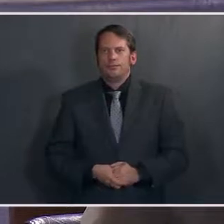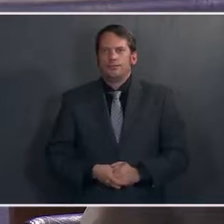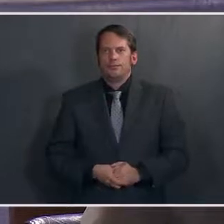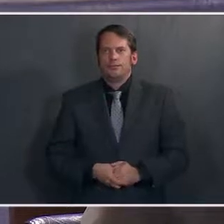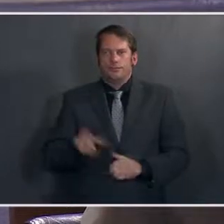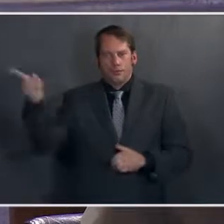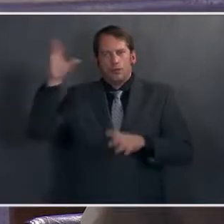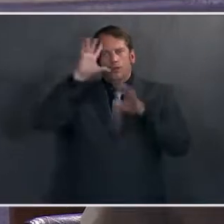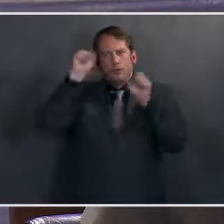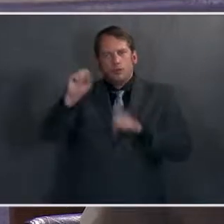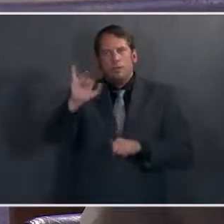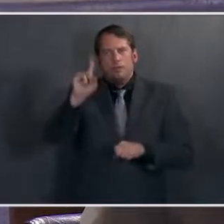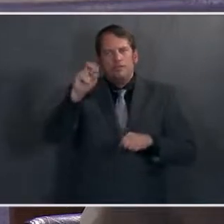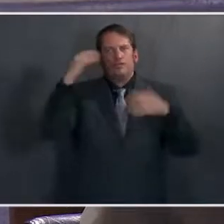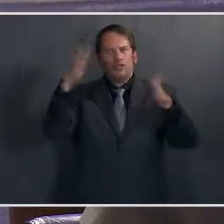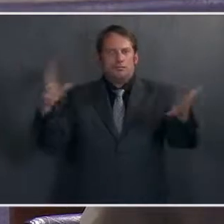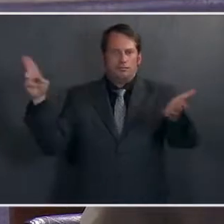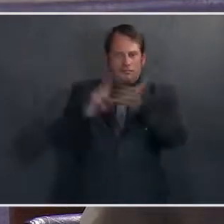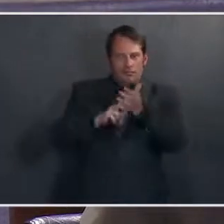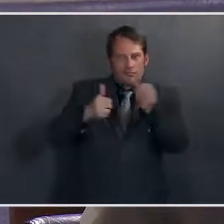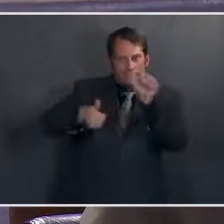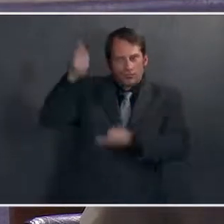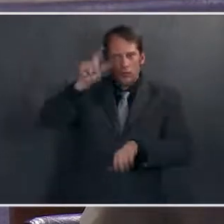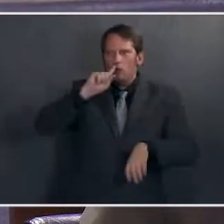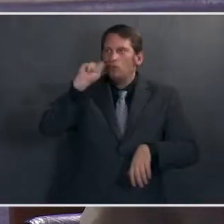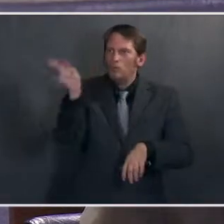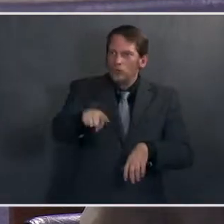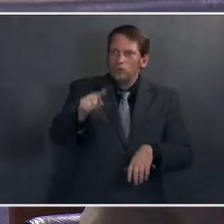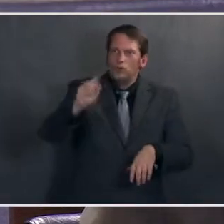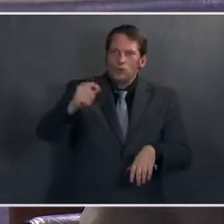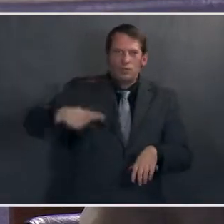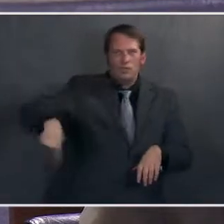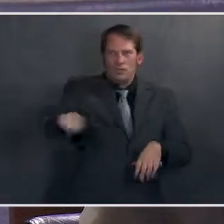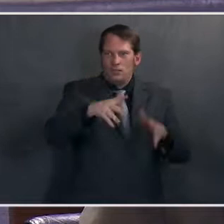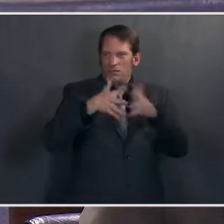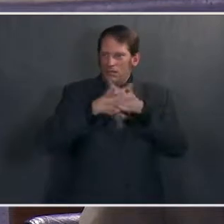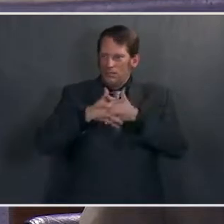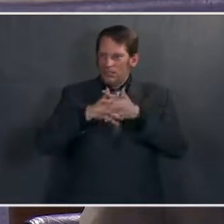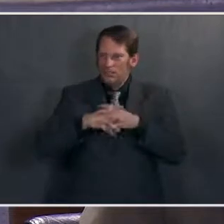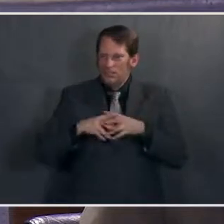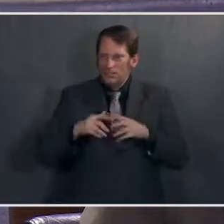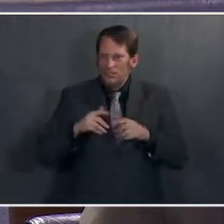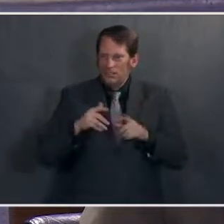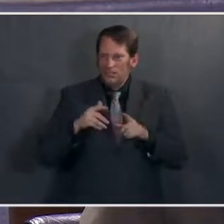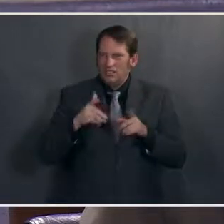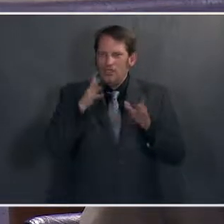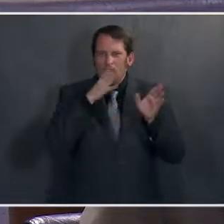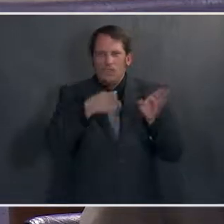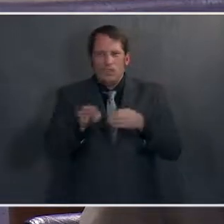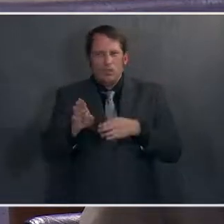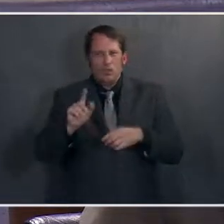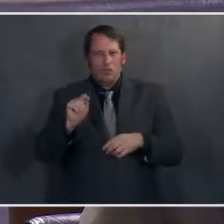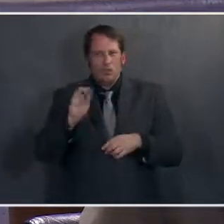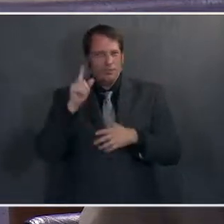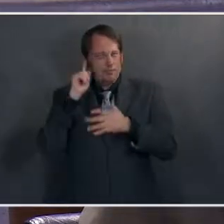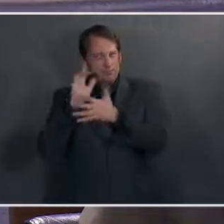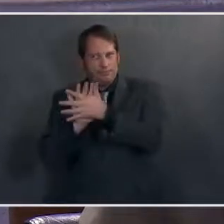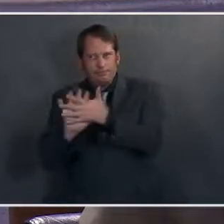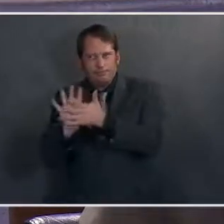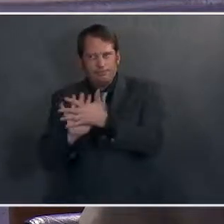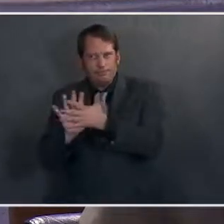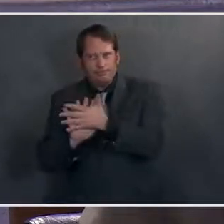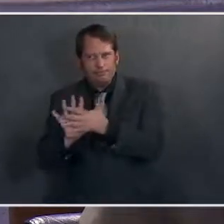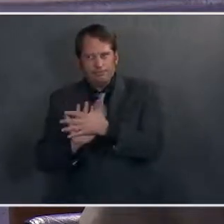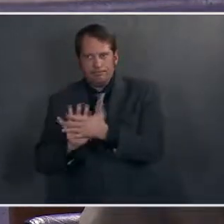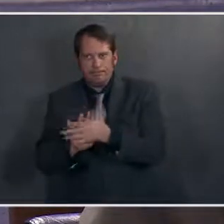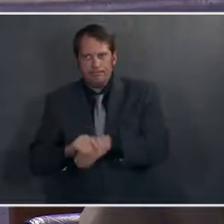almost on a daily basis. Obviously, the focus is going to shift to the Senate next week. How concerned is he that the Senate trial will undercut